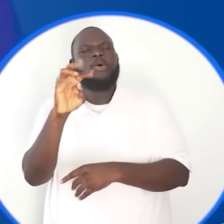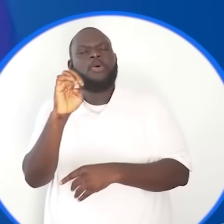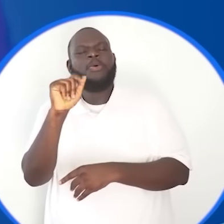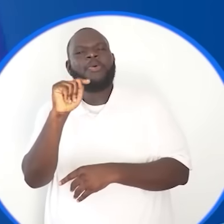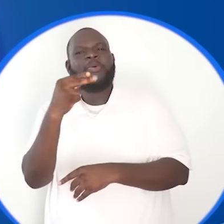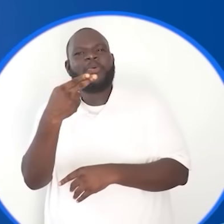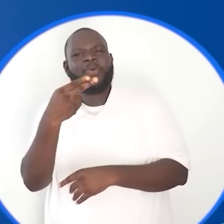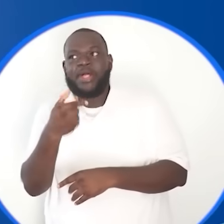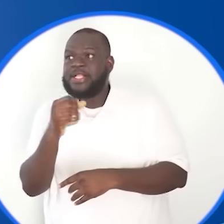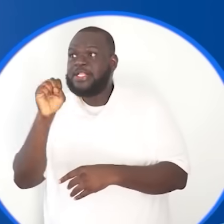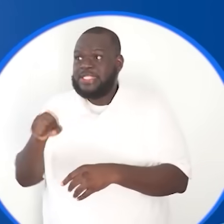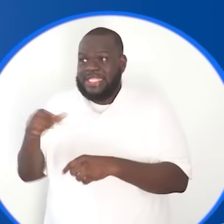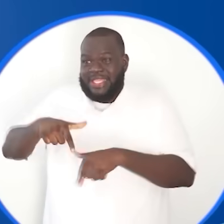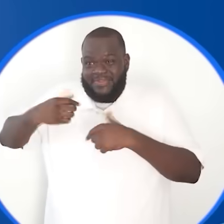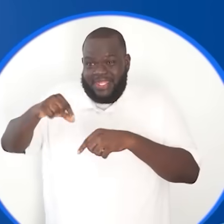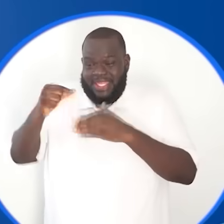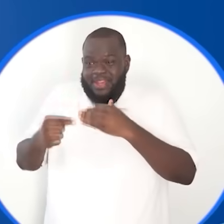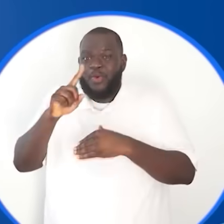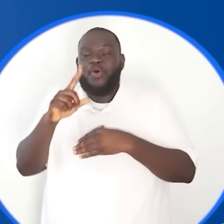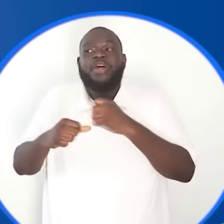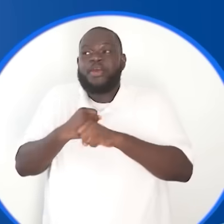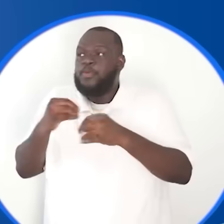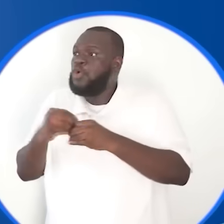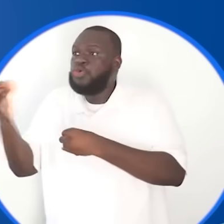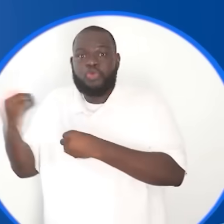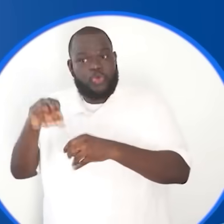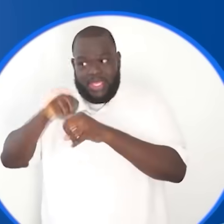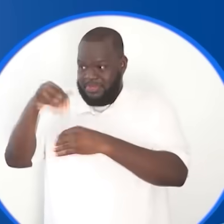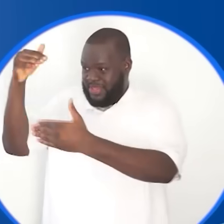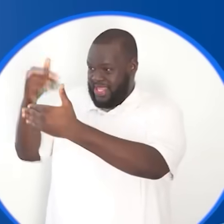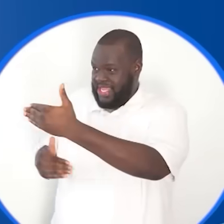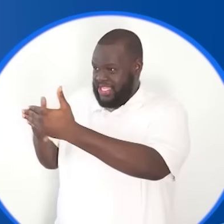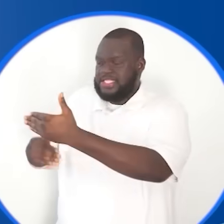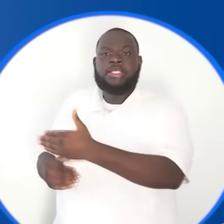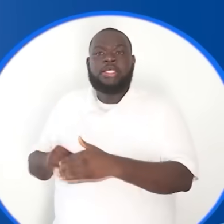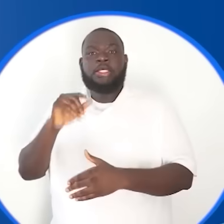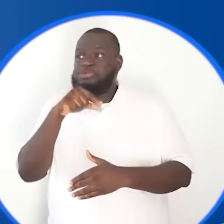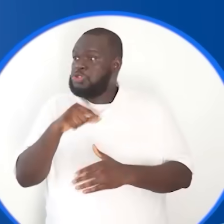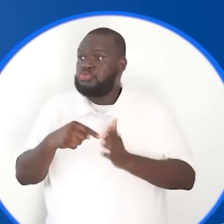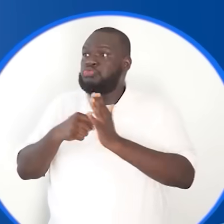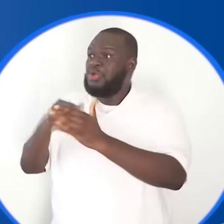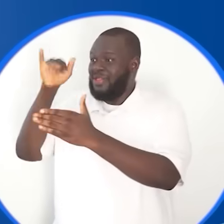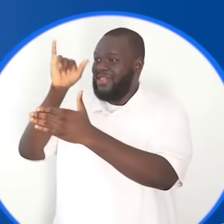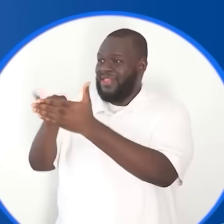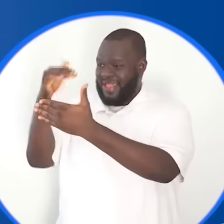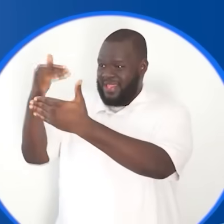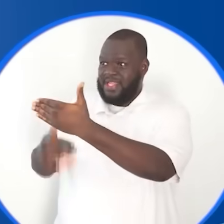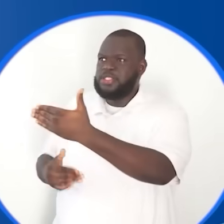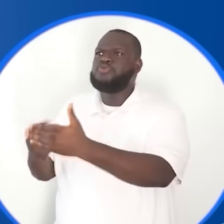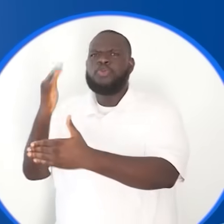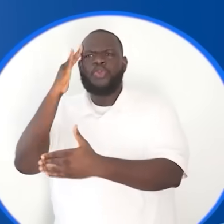the OLE. GCOM has posted the preliminary list of electors, PLE, for all registration divisions at popular locations